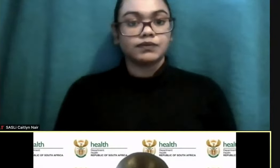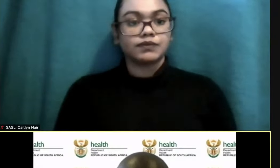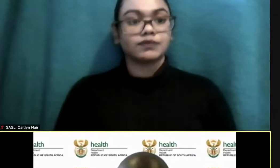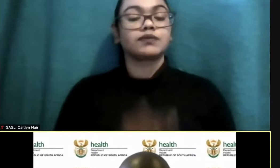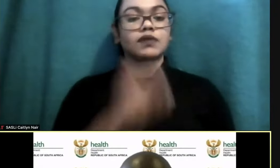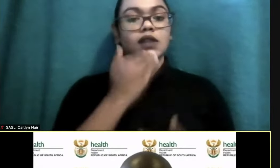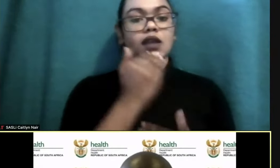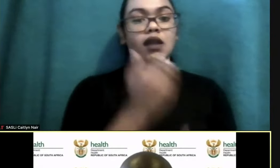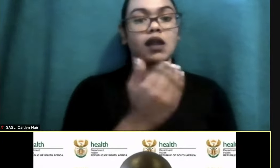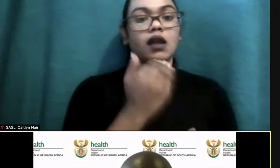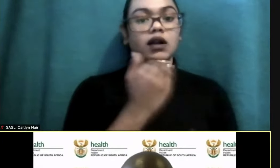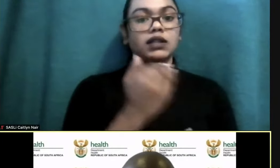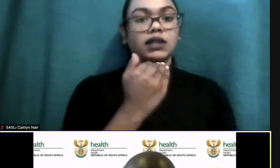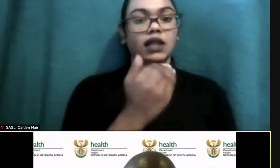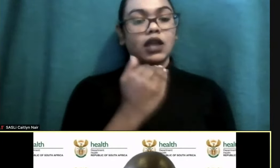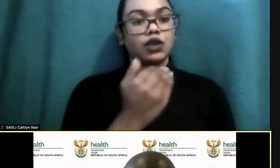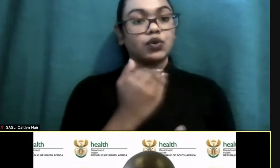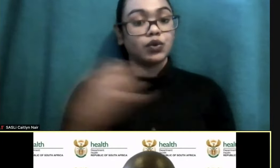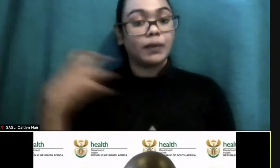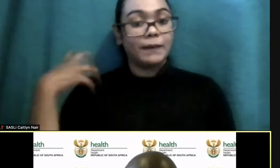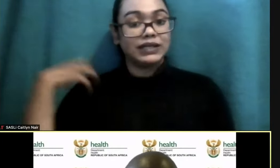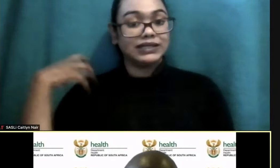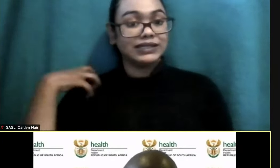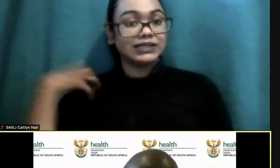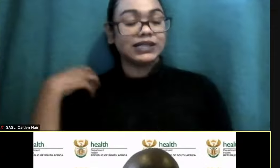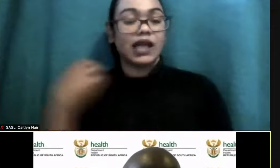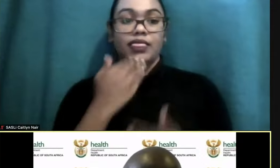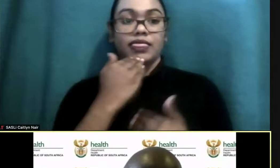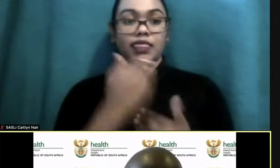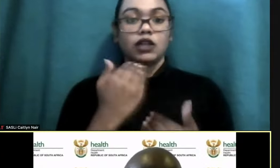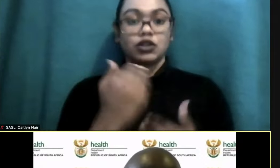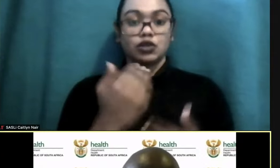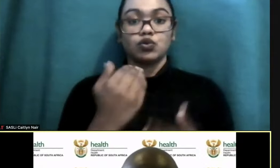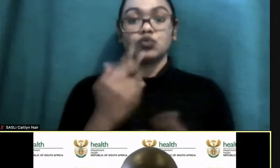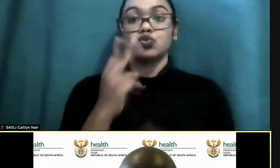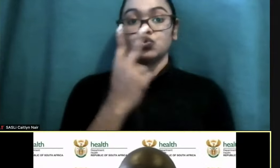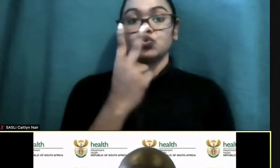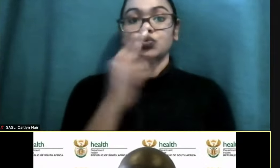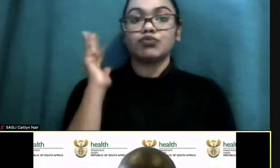and thanks to our two presenters, Professor